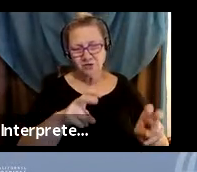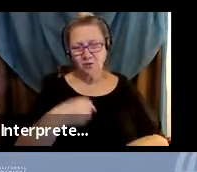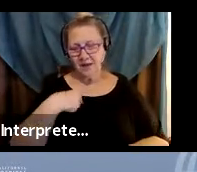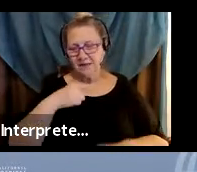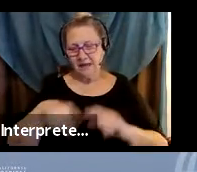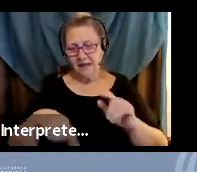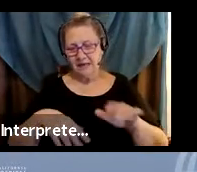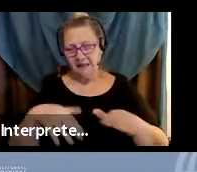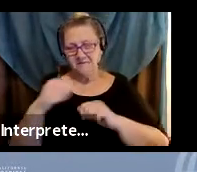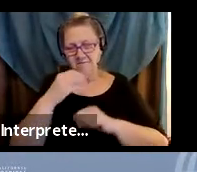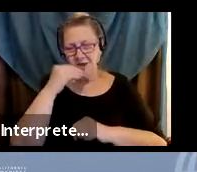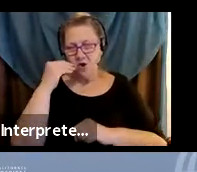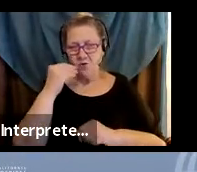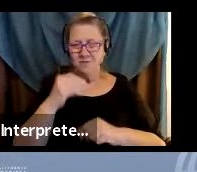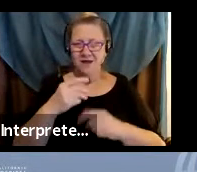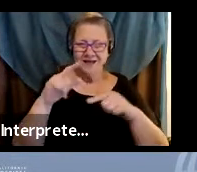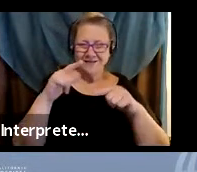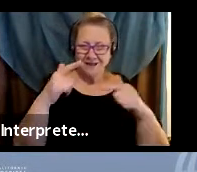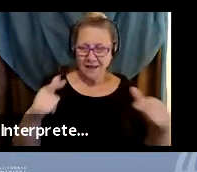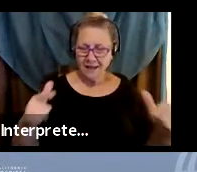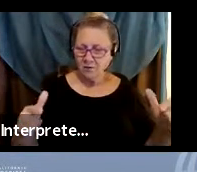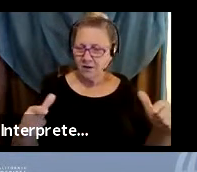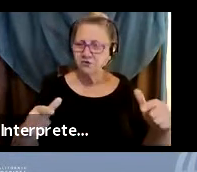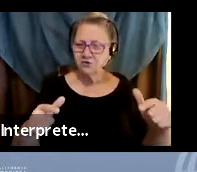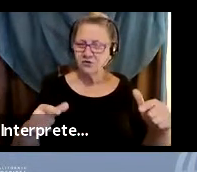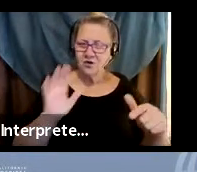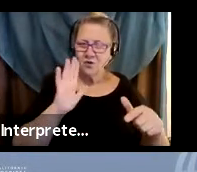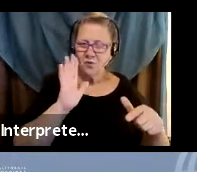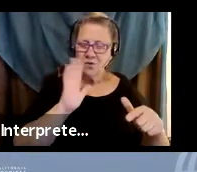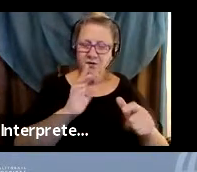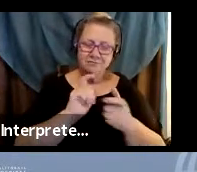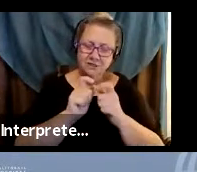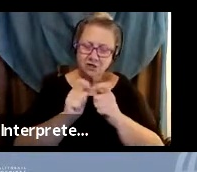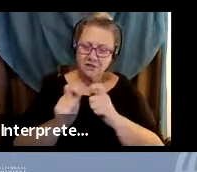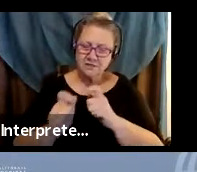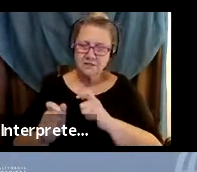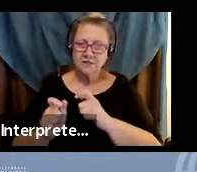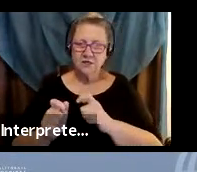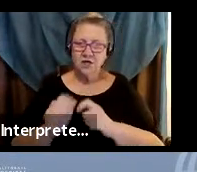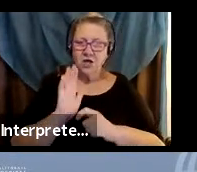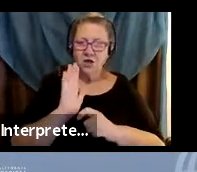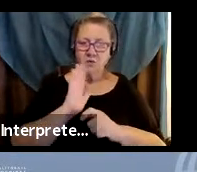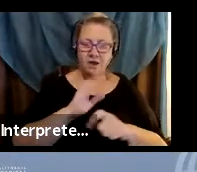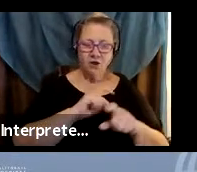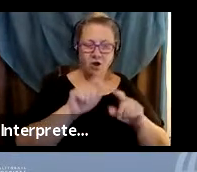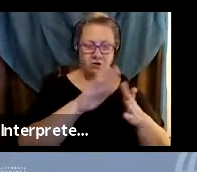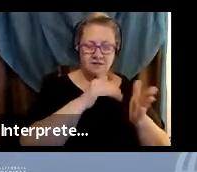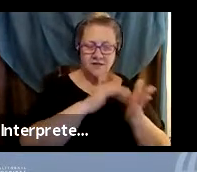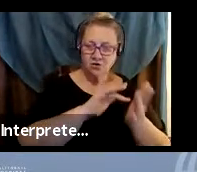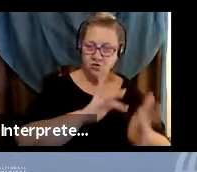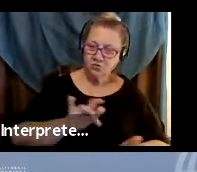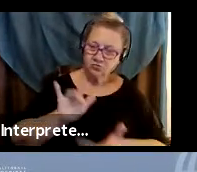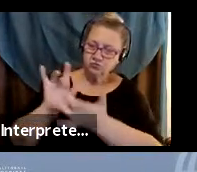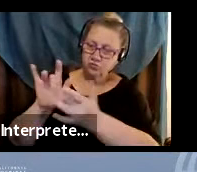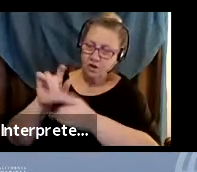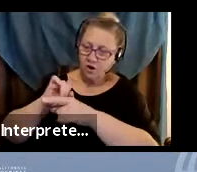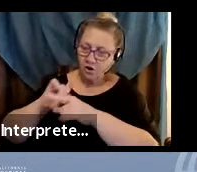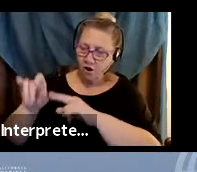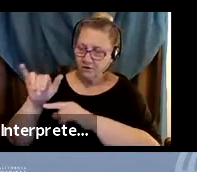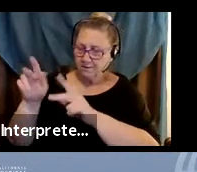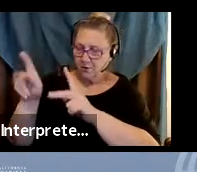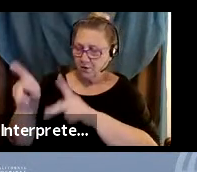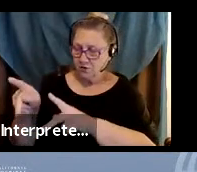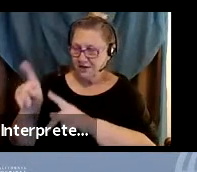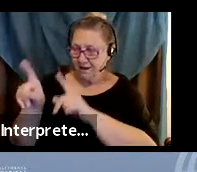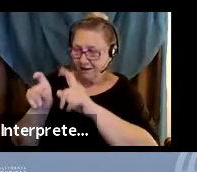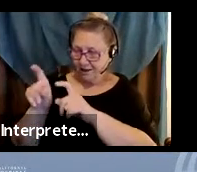exactly what it's going to say. And that will trigger actually a call center agent to reach out to the individual and walk through, is this